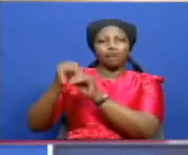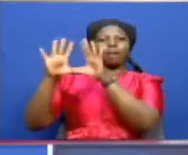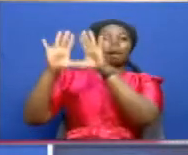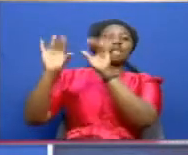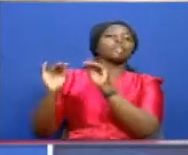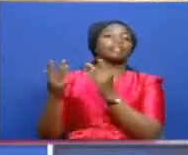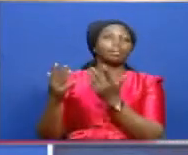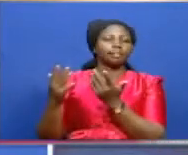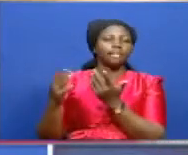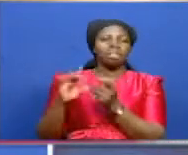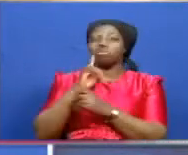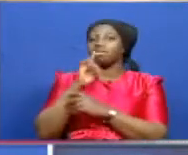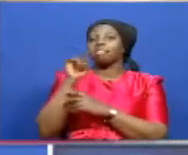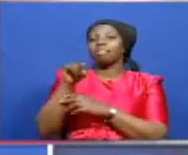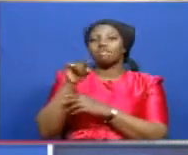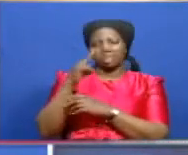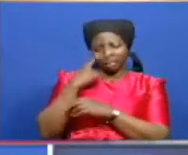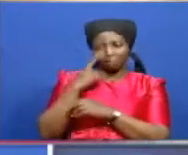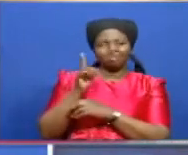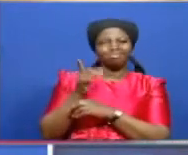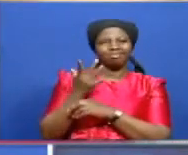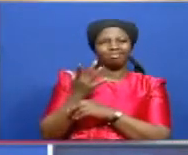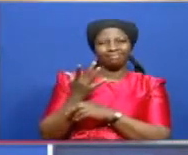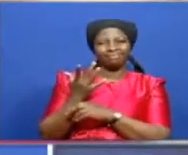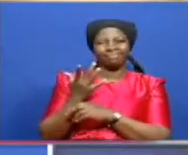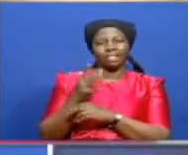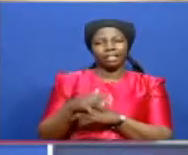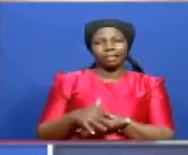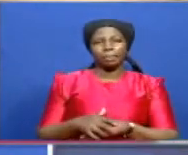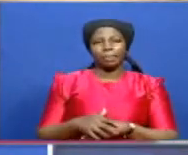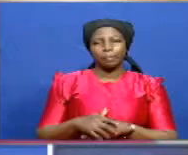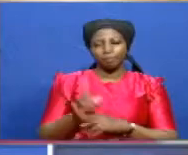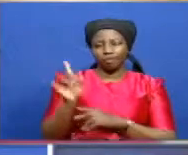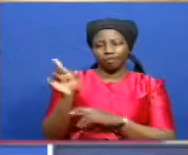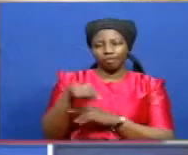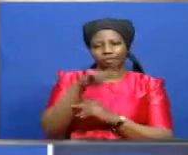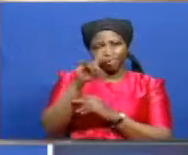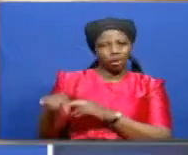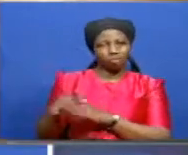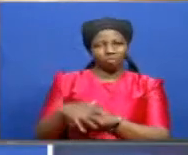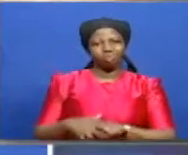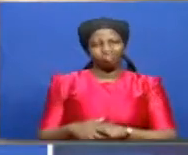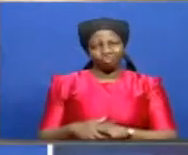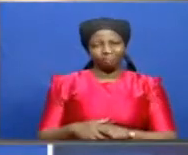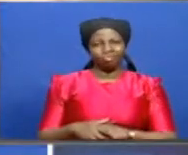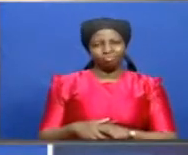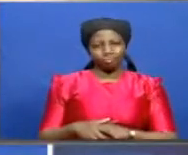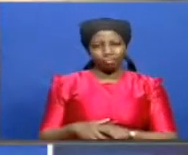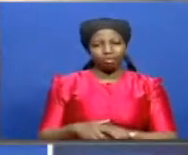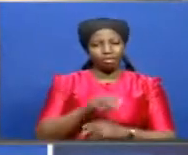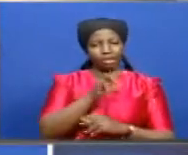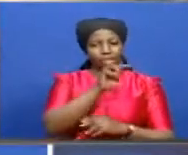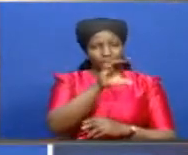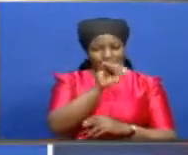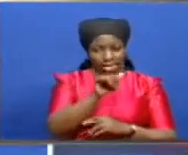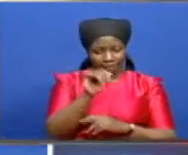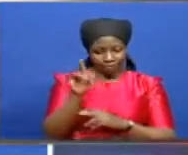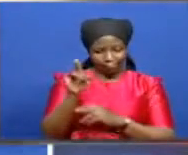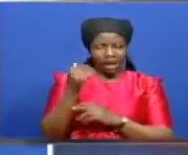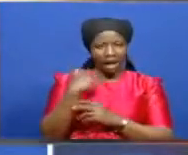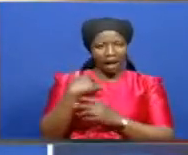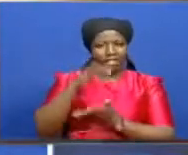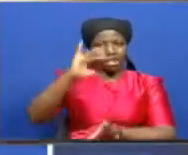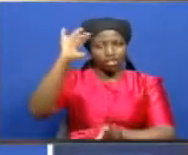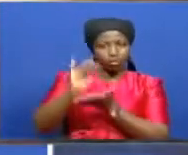So this we consider to be the wrong order of things. In the estimates, the MCA has drastically reduced